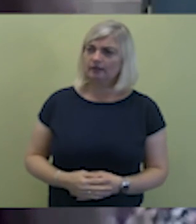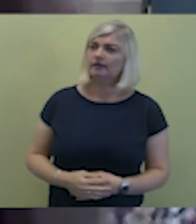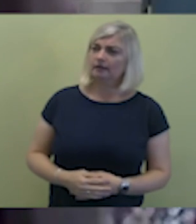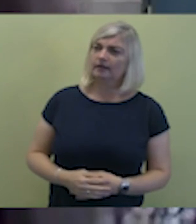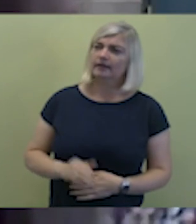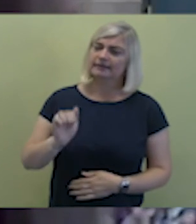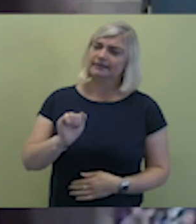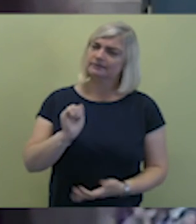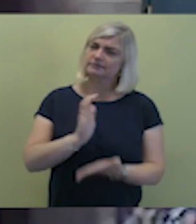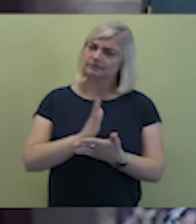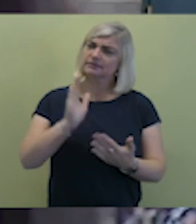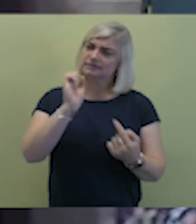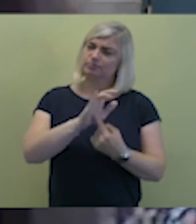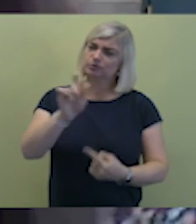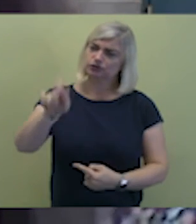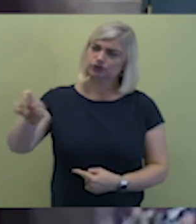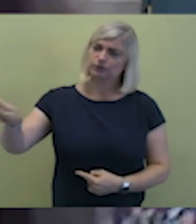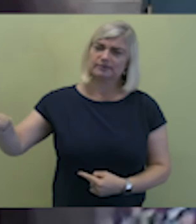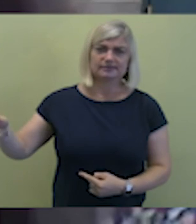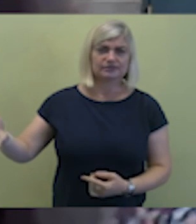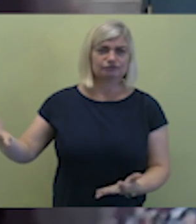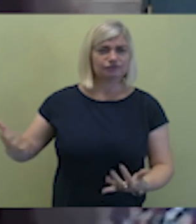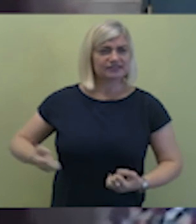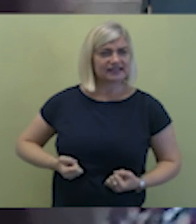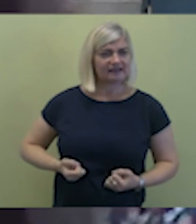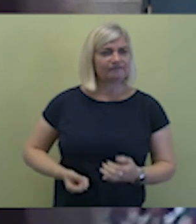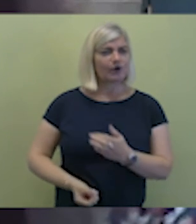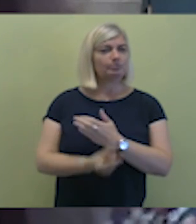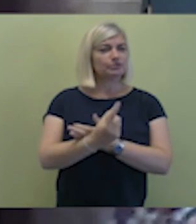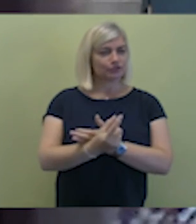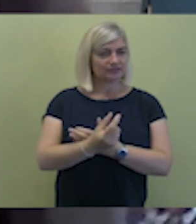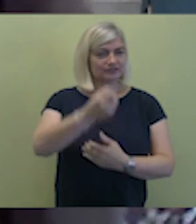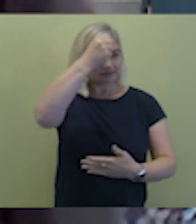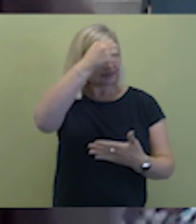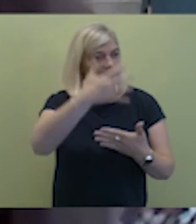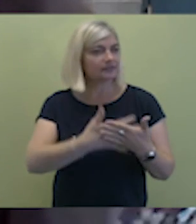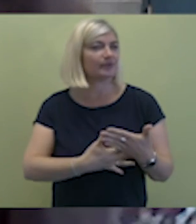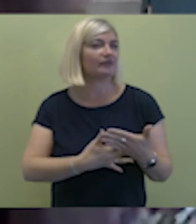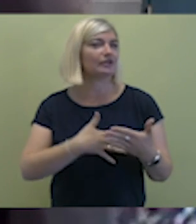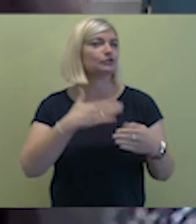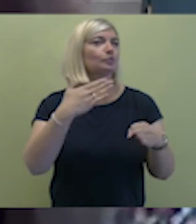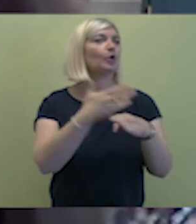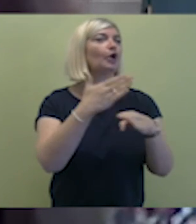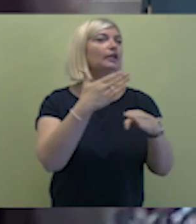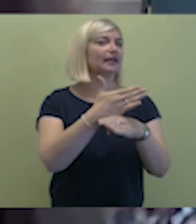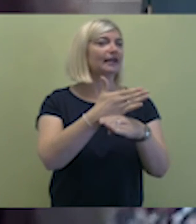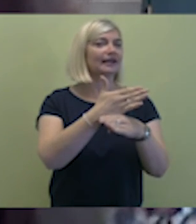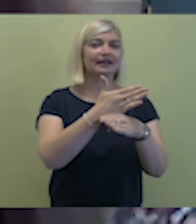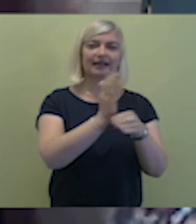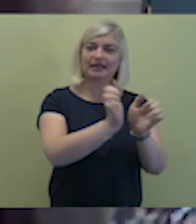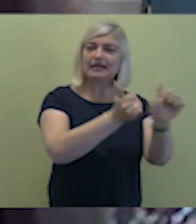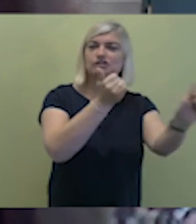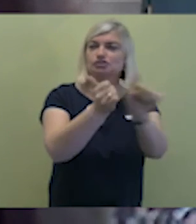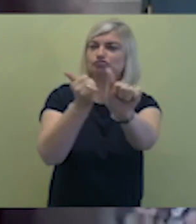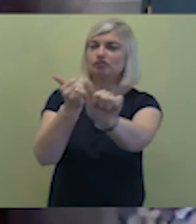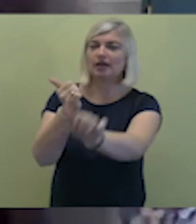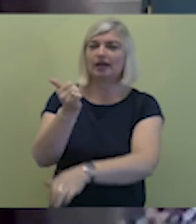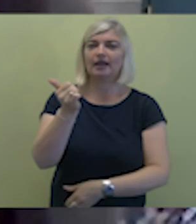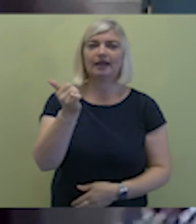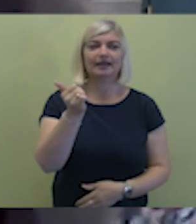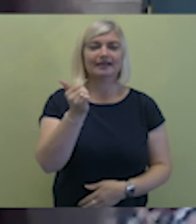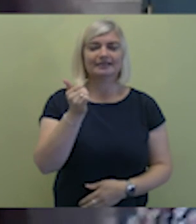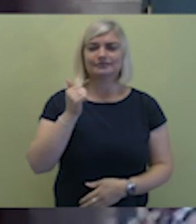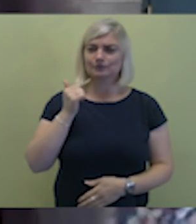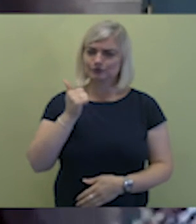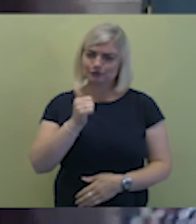so important, isn't it, that students do get the opportunity to experience what it's like working with employers, and it's brilliant that